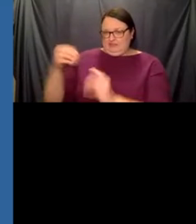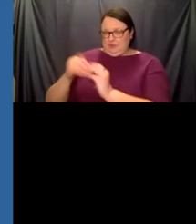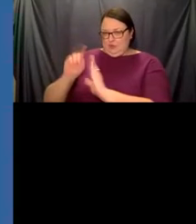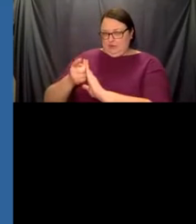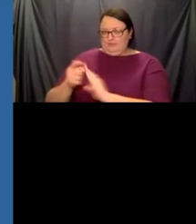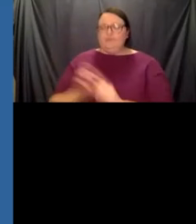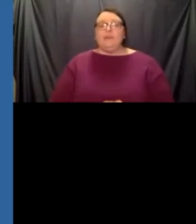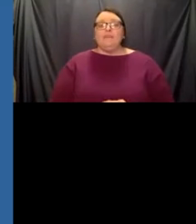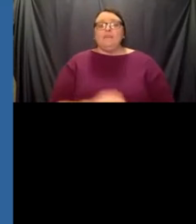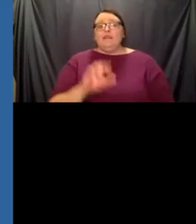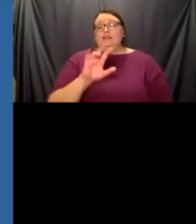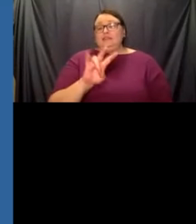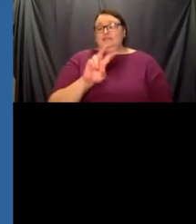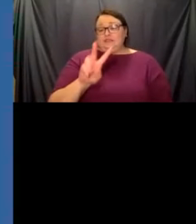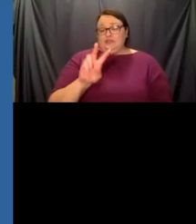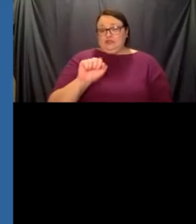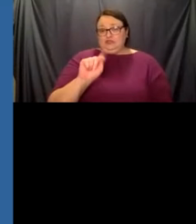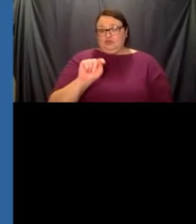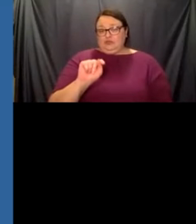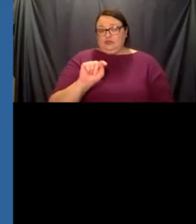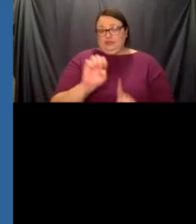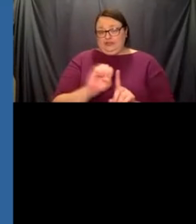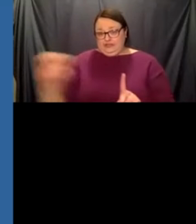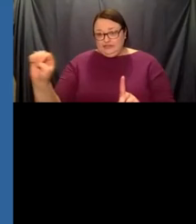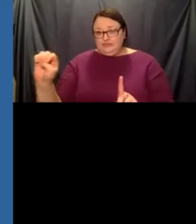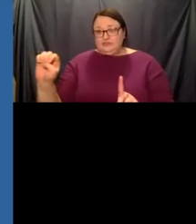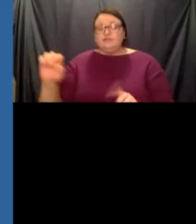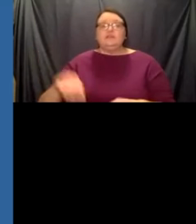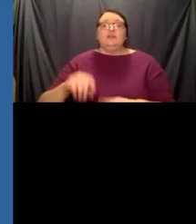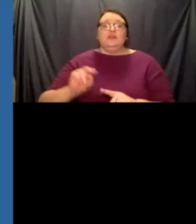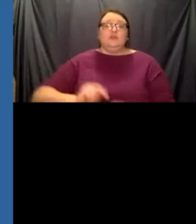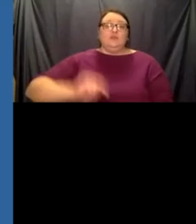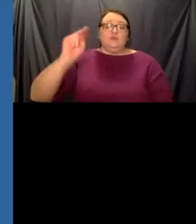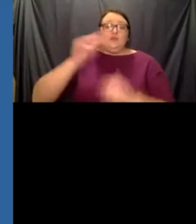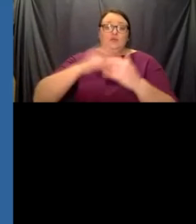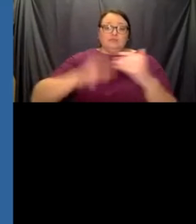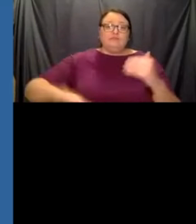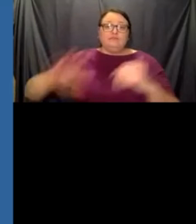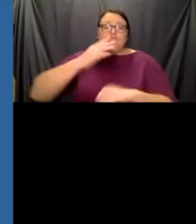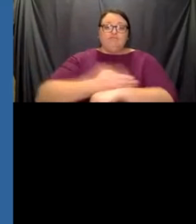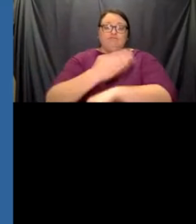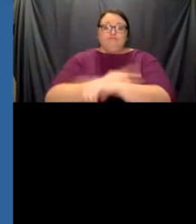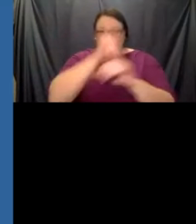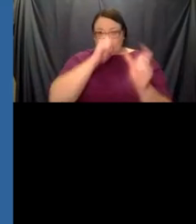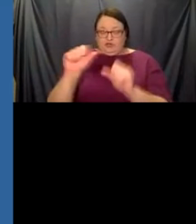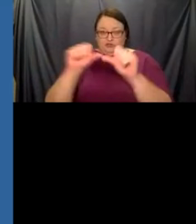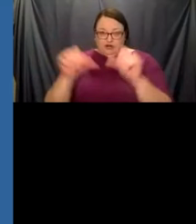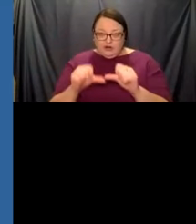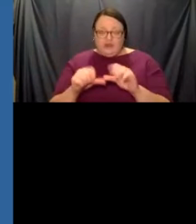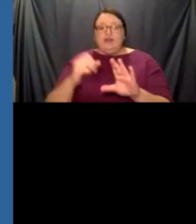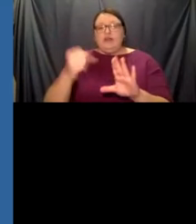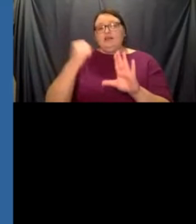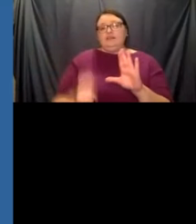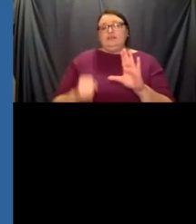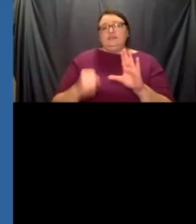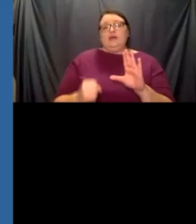Street, the North Neighborhood Revitalization Strategy area, and then the Tenemos south. varias designaciones de